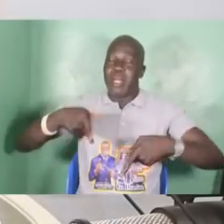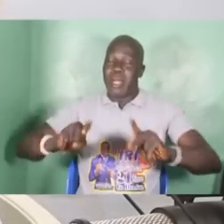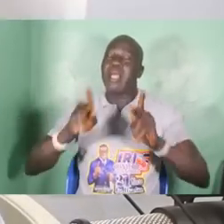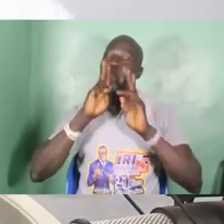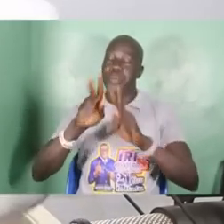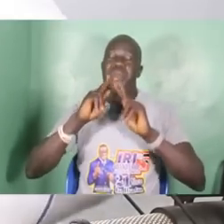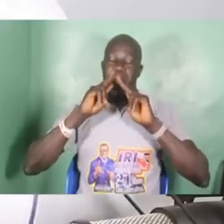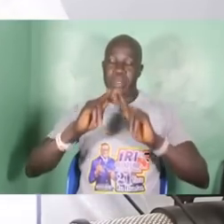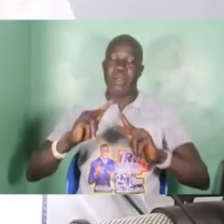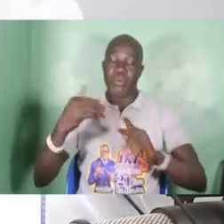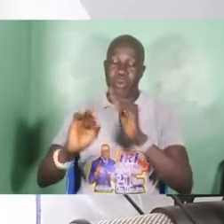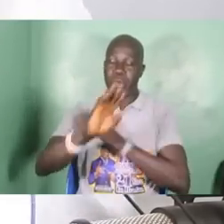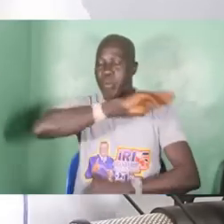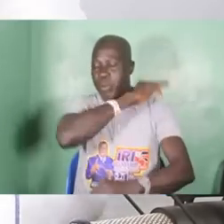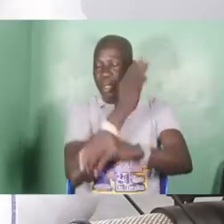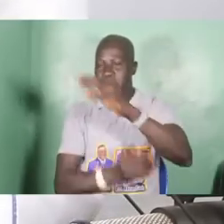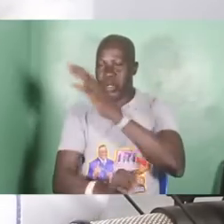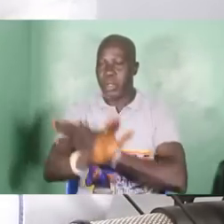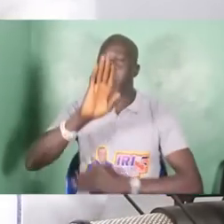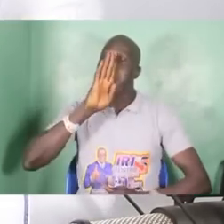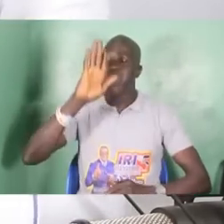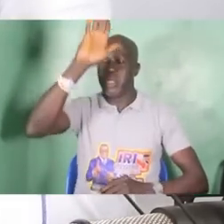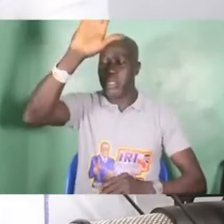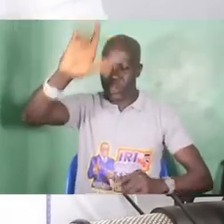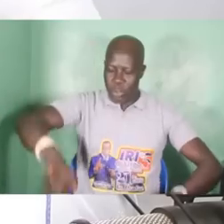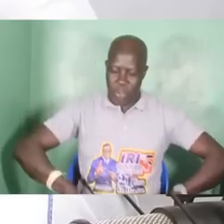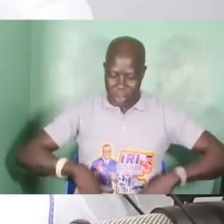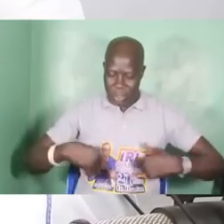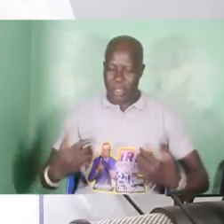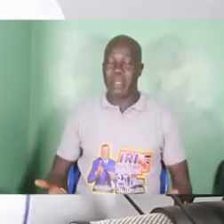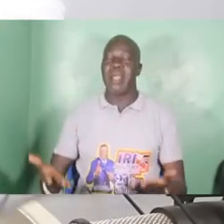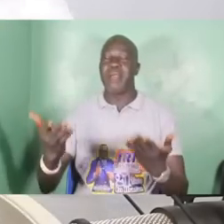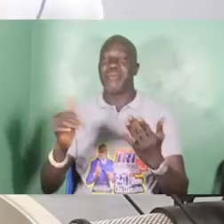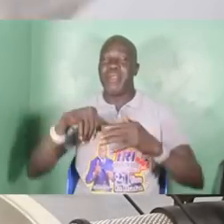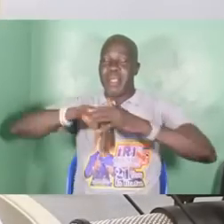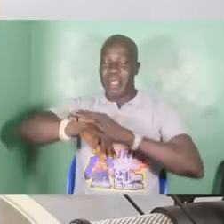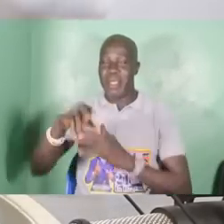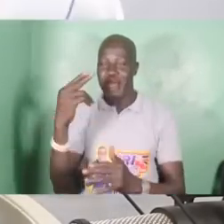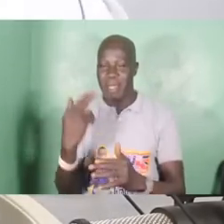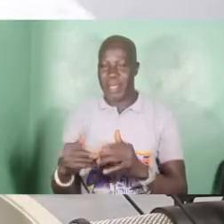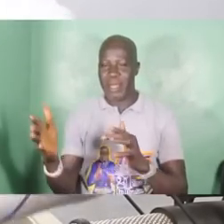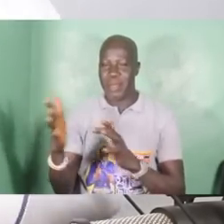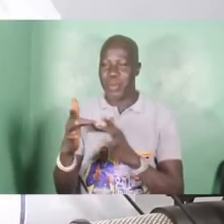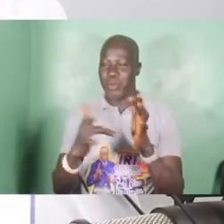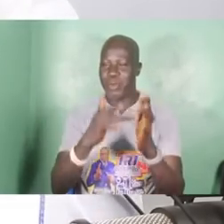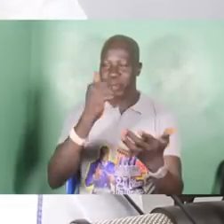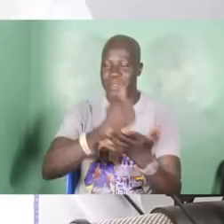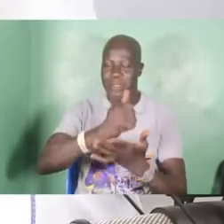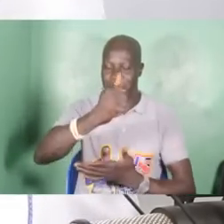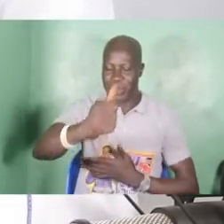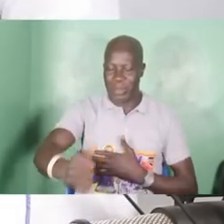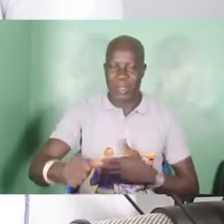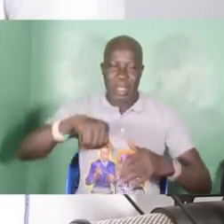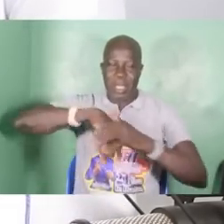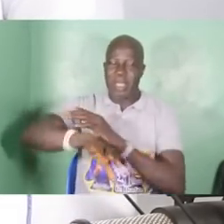olorun olodumare the peace of the mighty God ko joba ninu aye re rain in your life in the name of Jesus